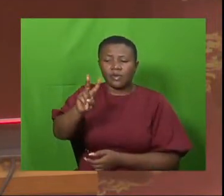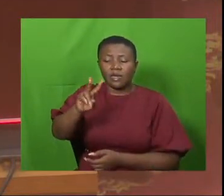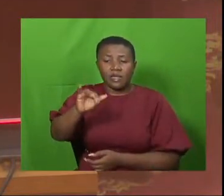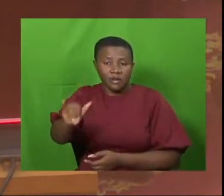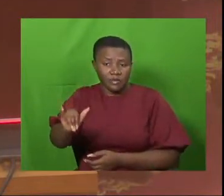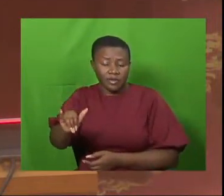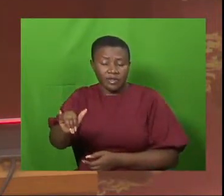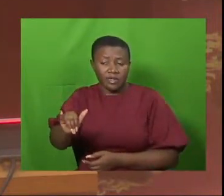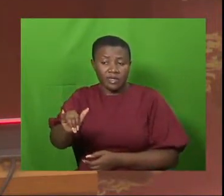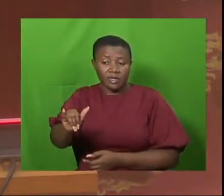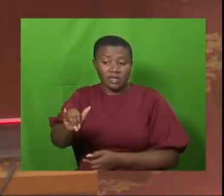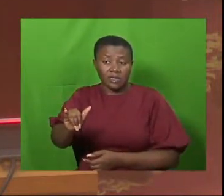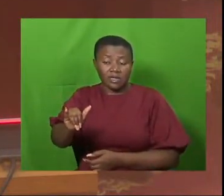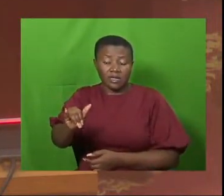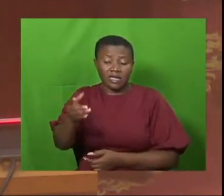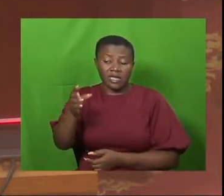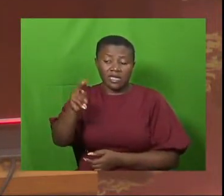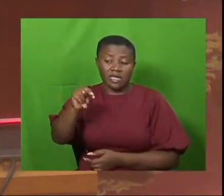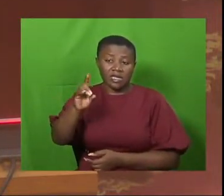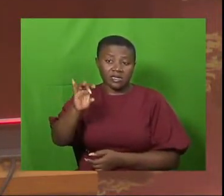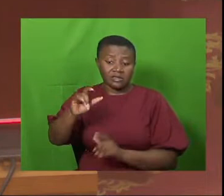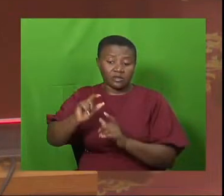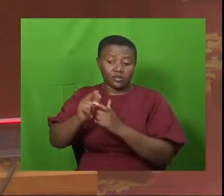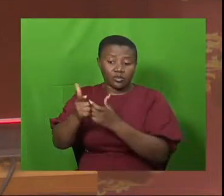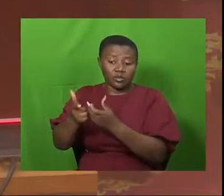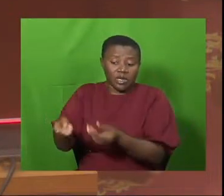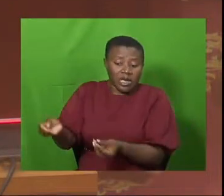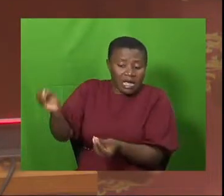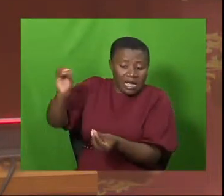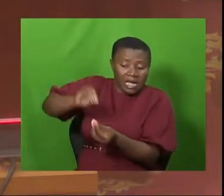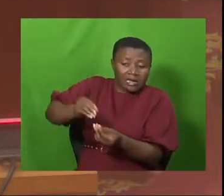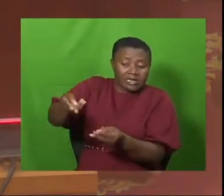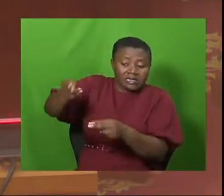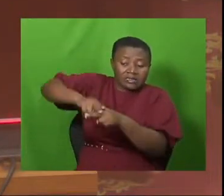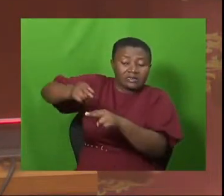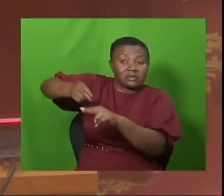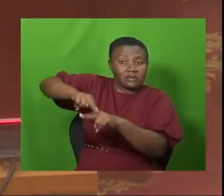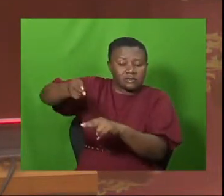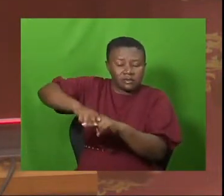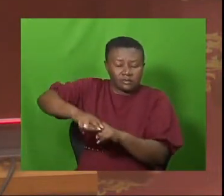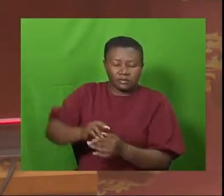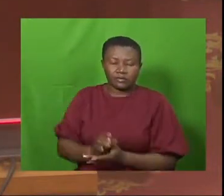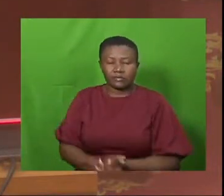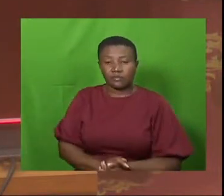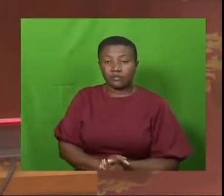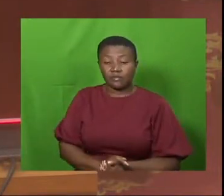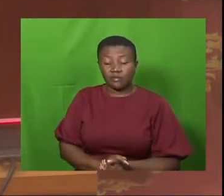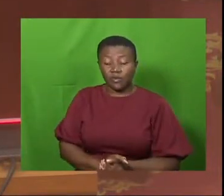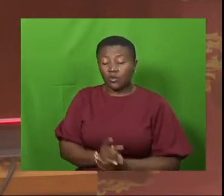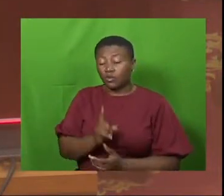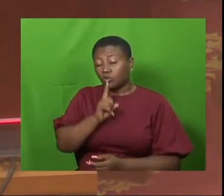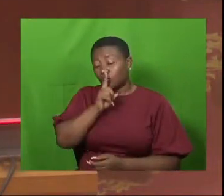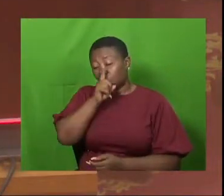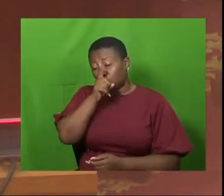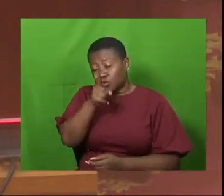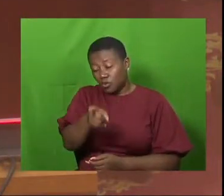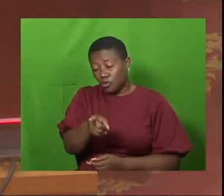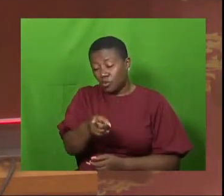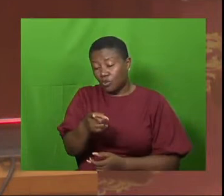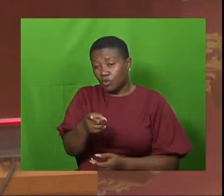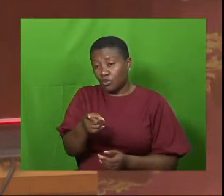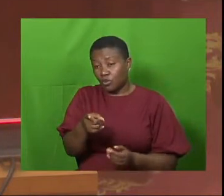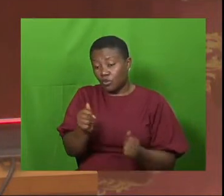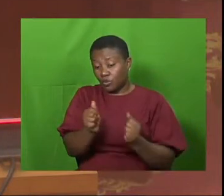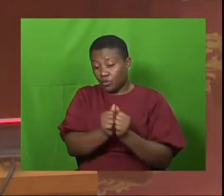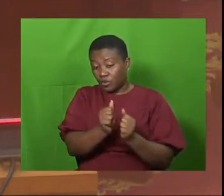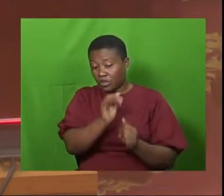at the time. Mr. Speaker, true to the words of the MPP when it